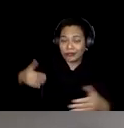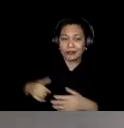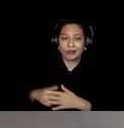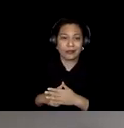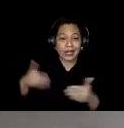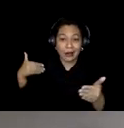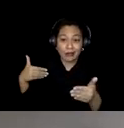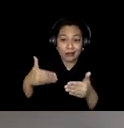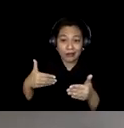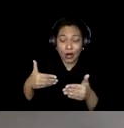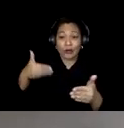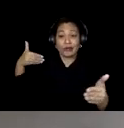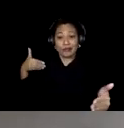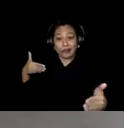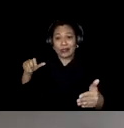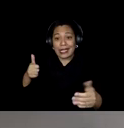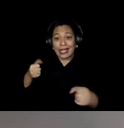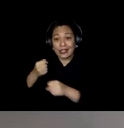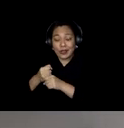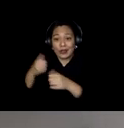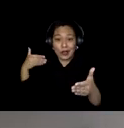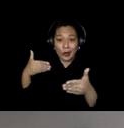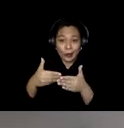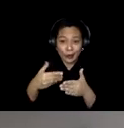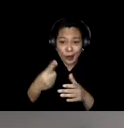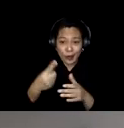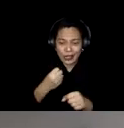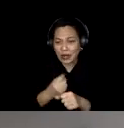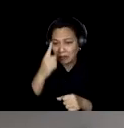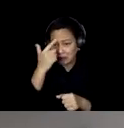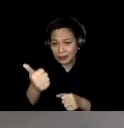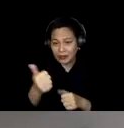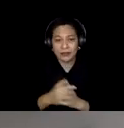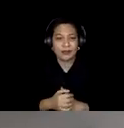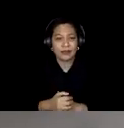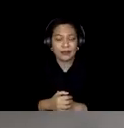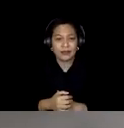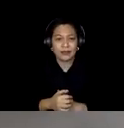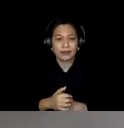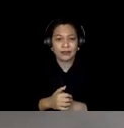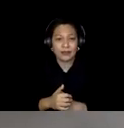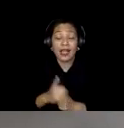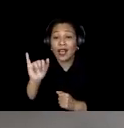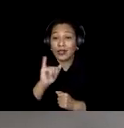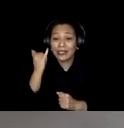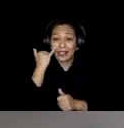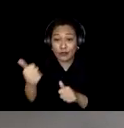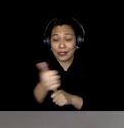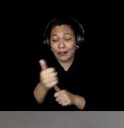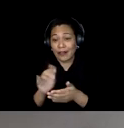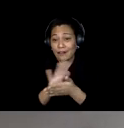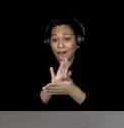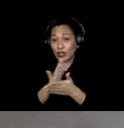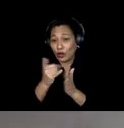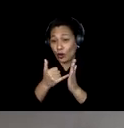past decade, as long as you want, as long as you want information for. You can even, if you're a video artist, this is useful.